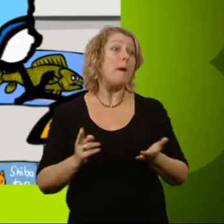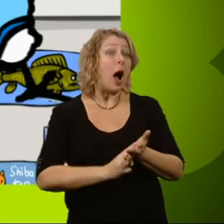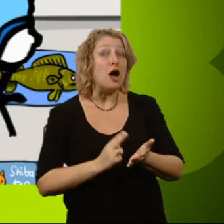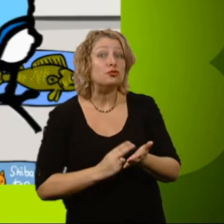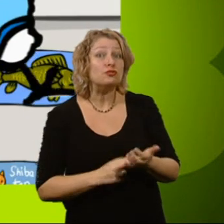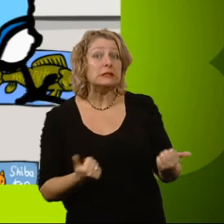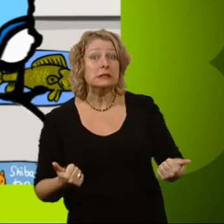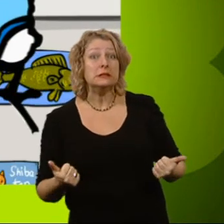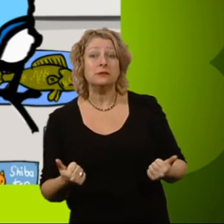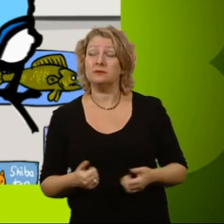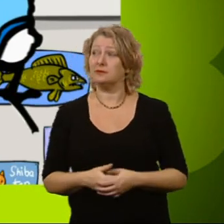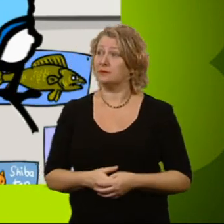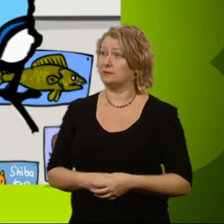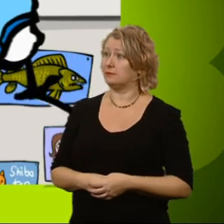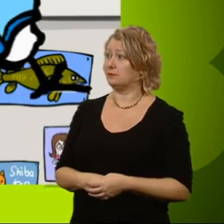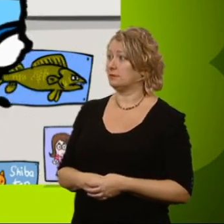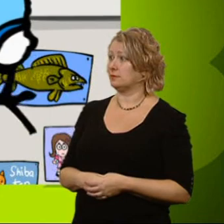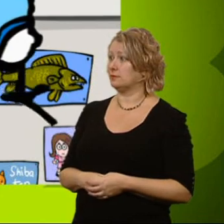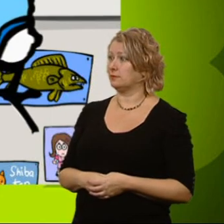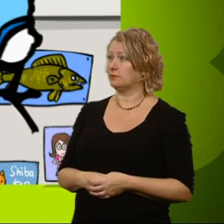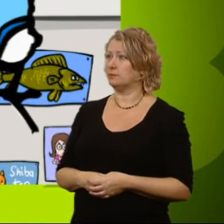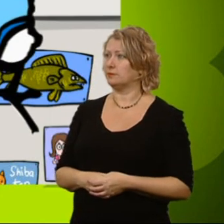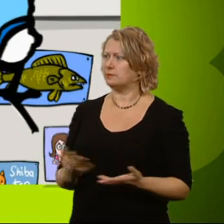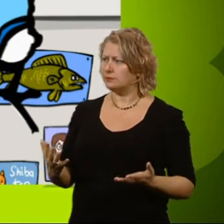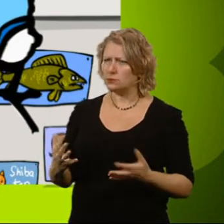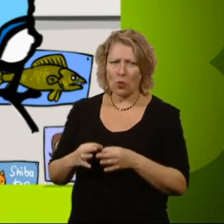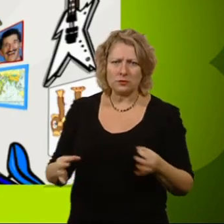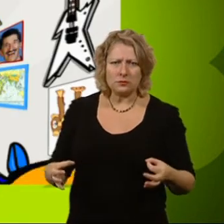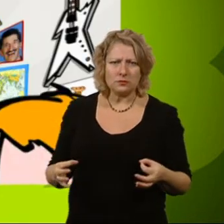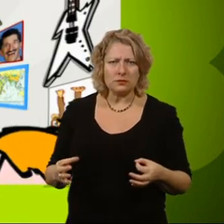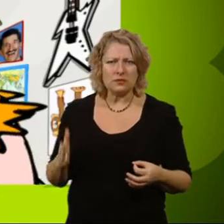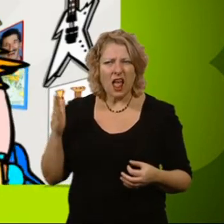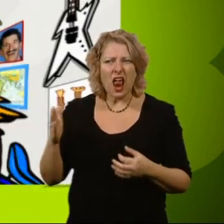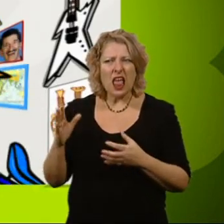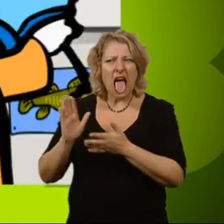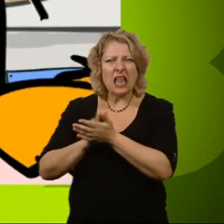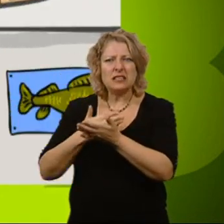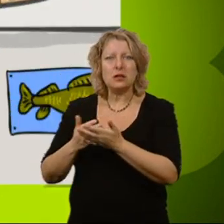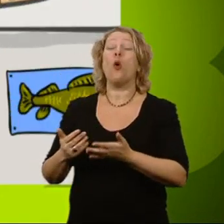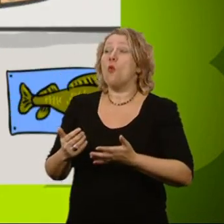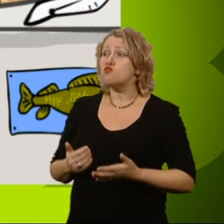do. You've gone a bit quiet down there. Have you got to fetch the lard?